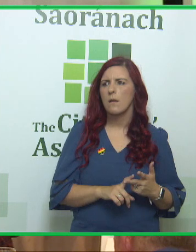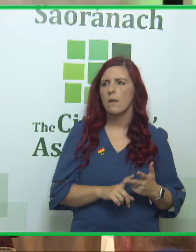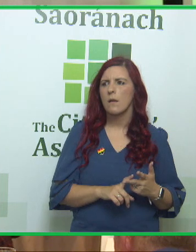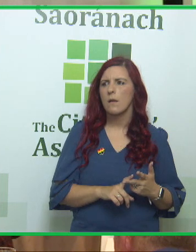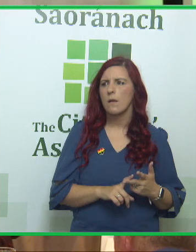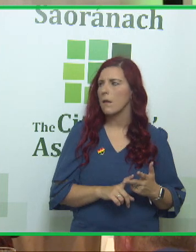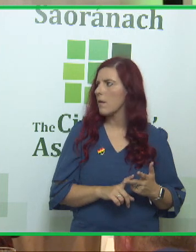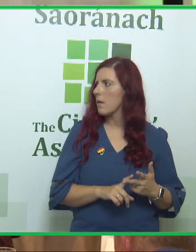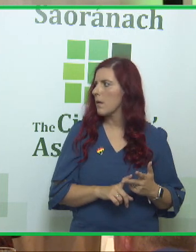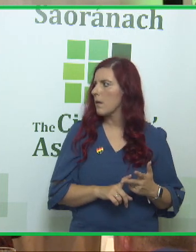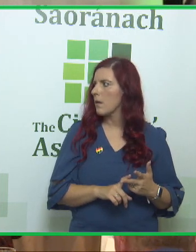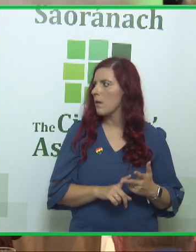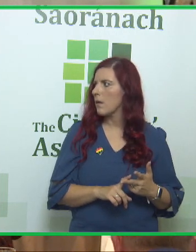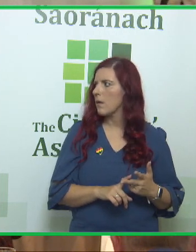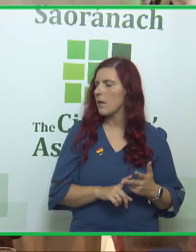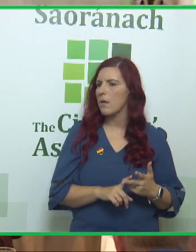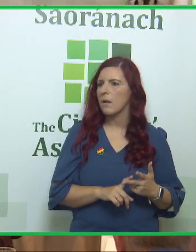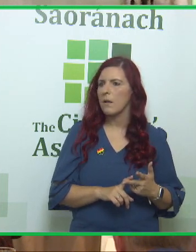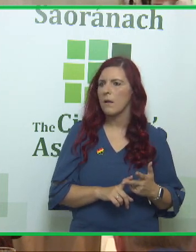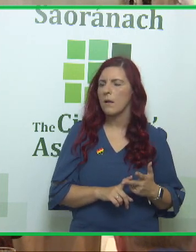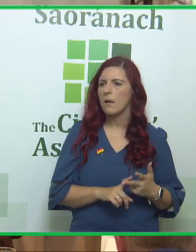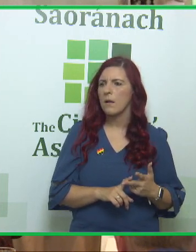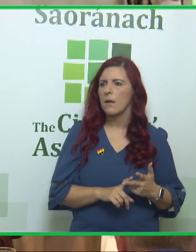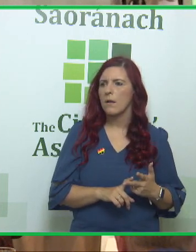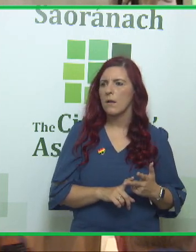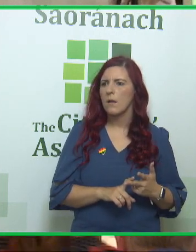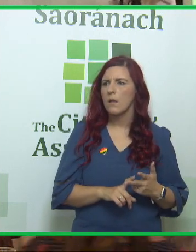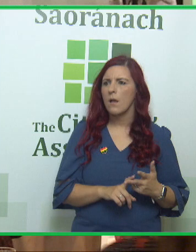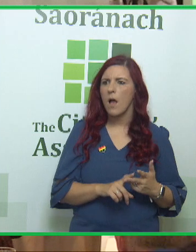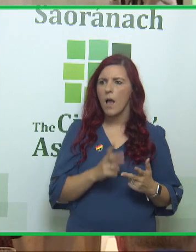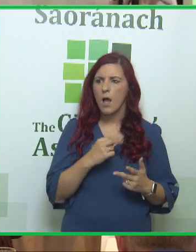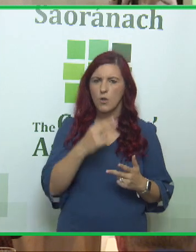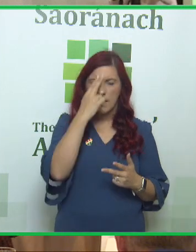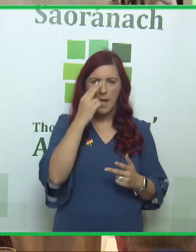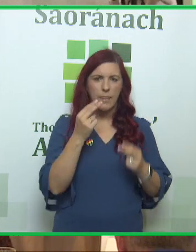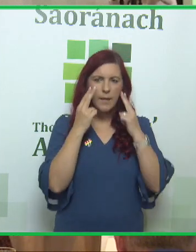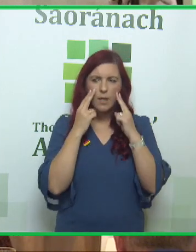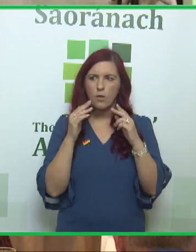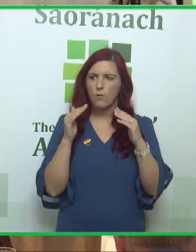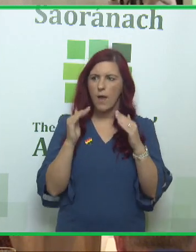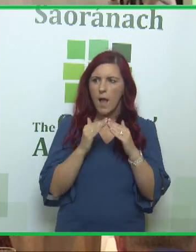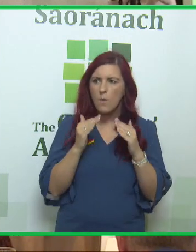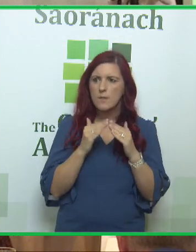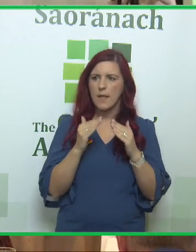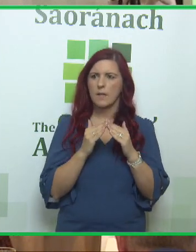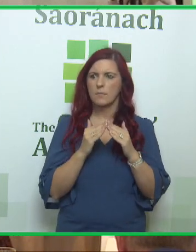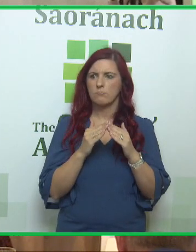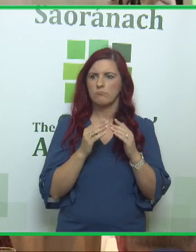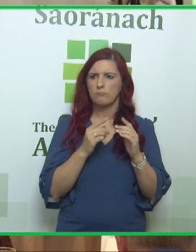Thank you. Hi, thank you all. I understand the need for housing and for stability for someone to